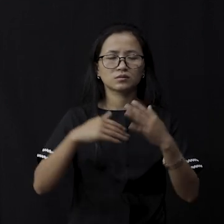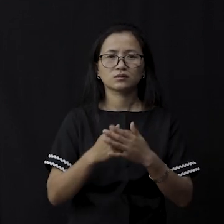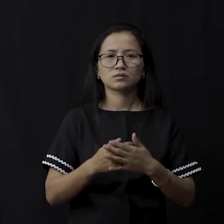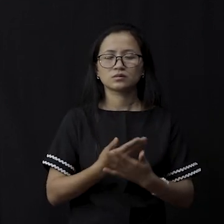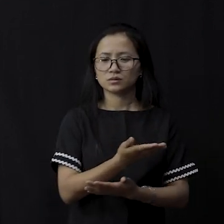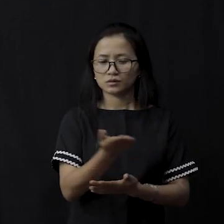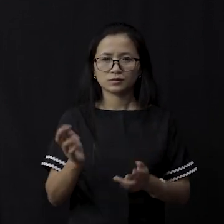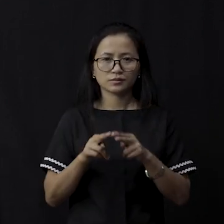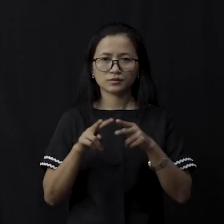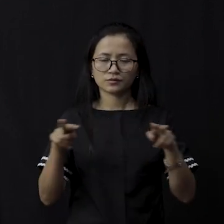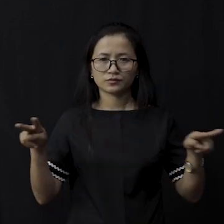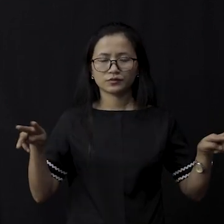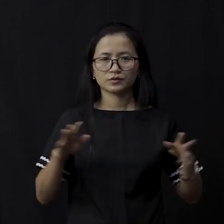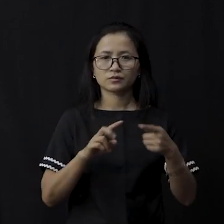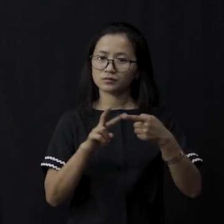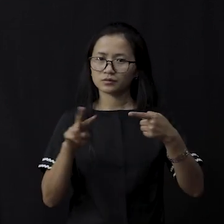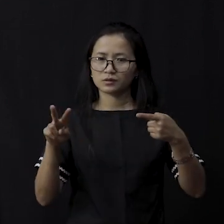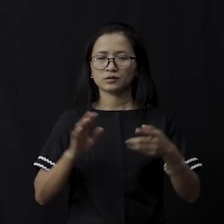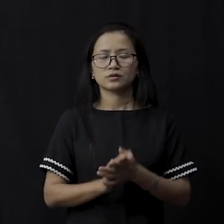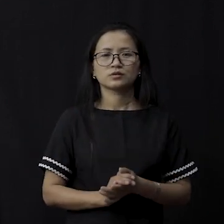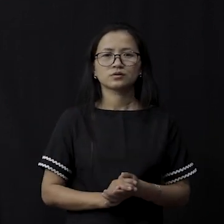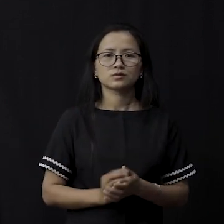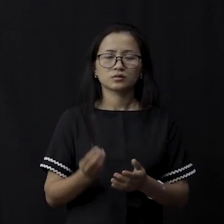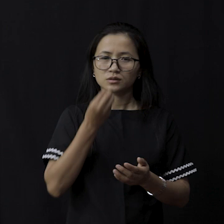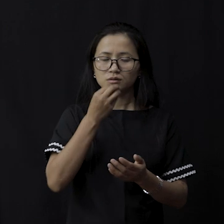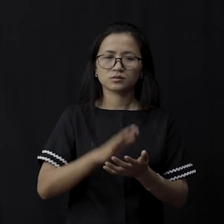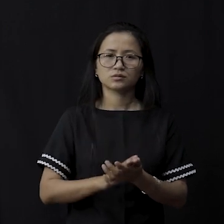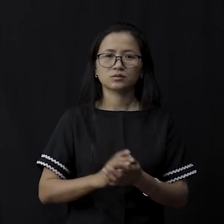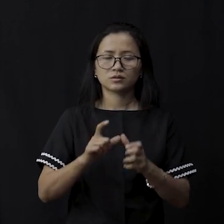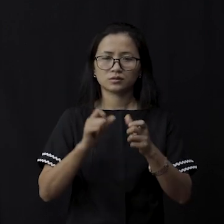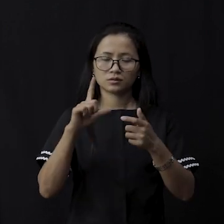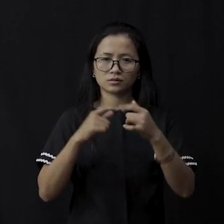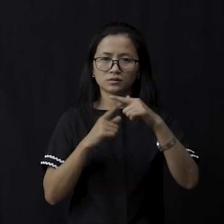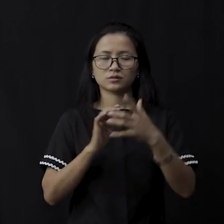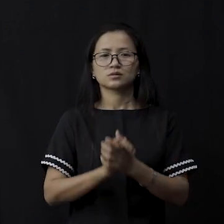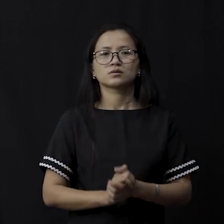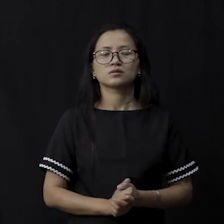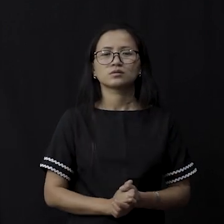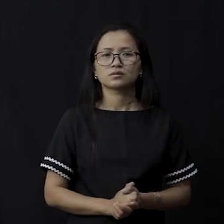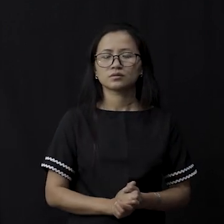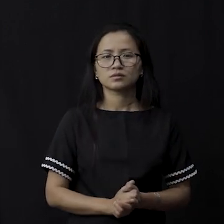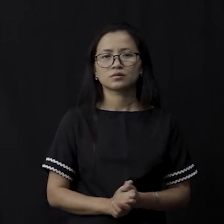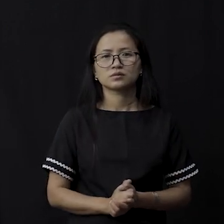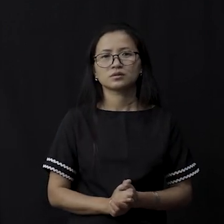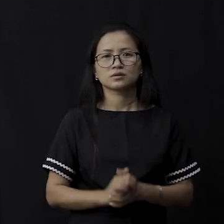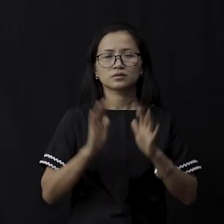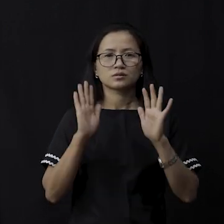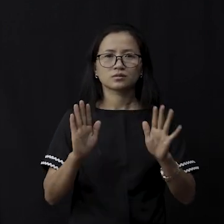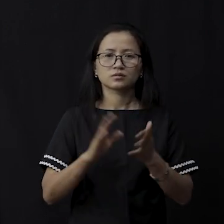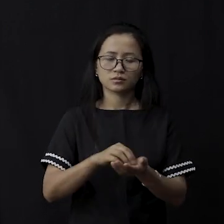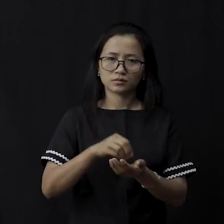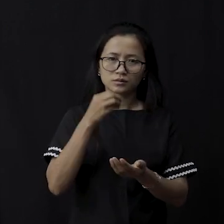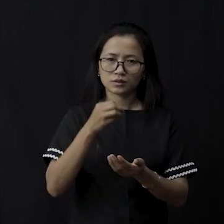are different types of minerals. They are also contained in the salt that we eat. Okay, the salt that we eat, minerals are there. So you have to